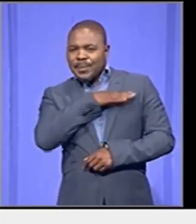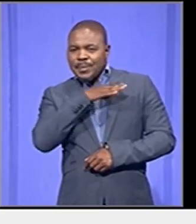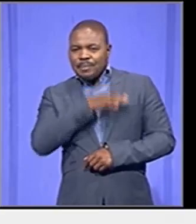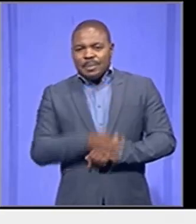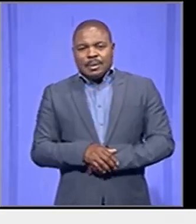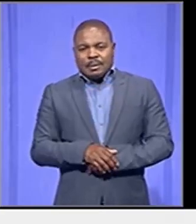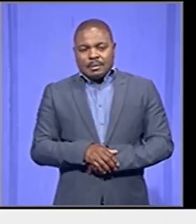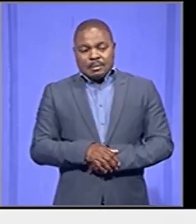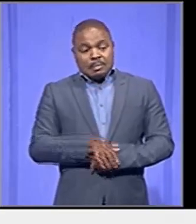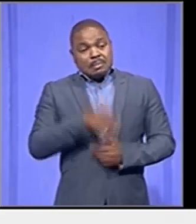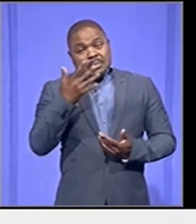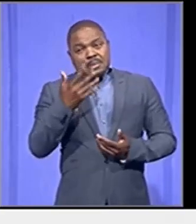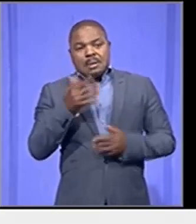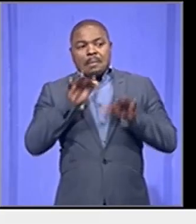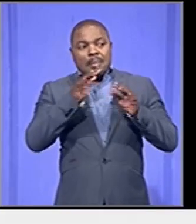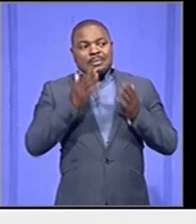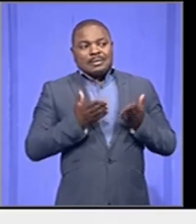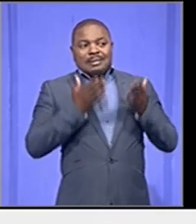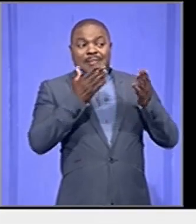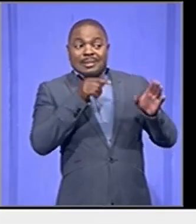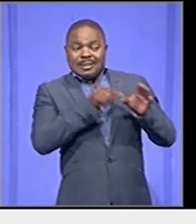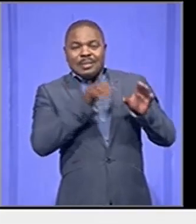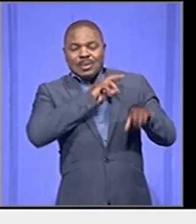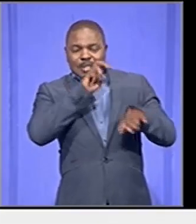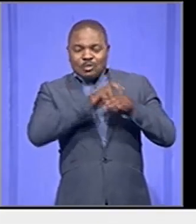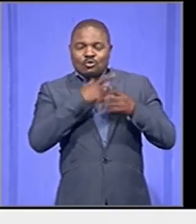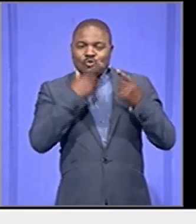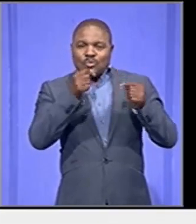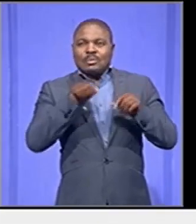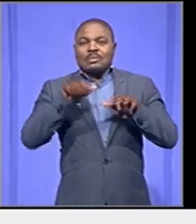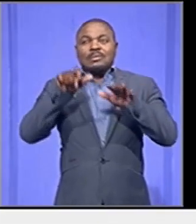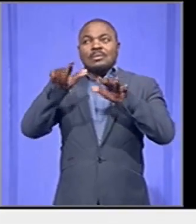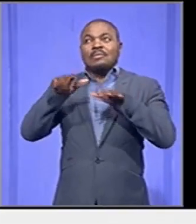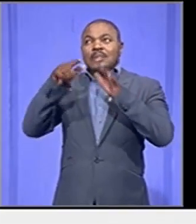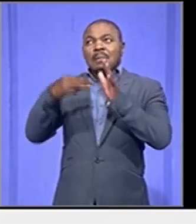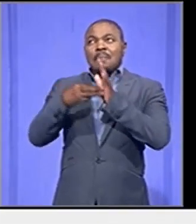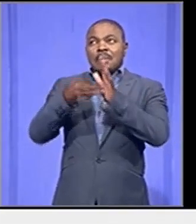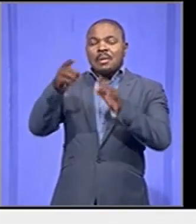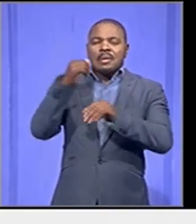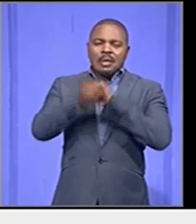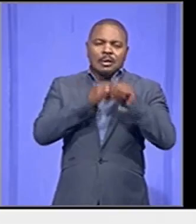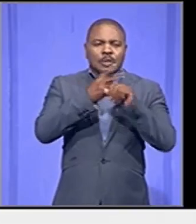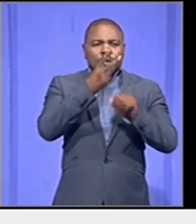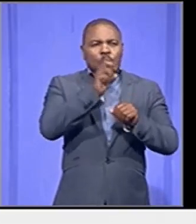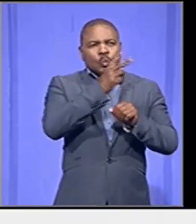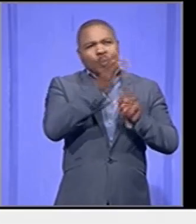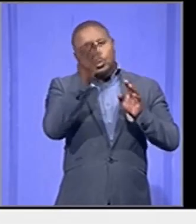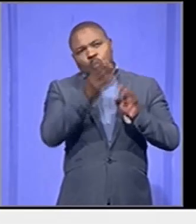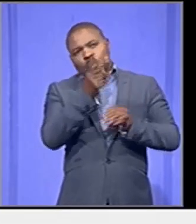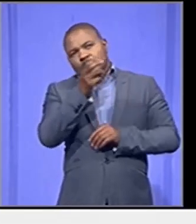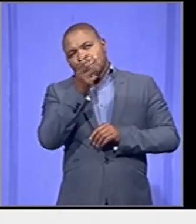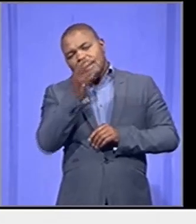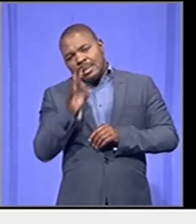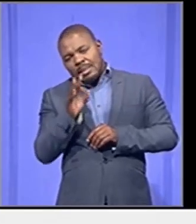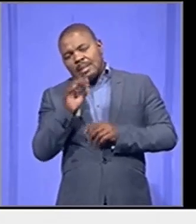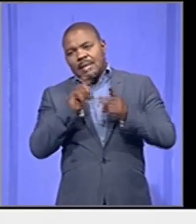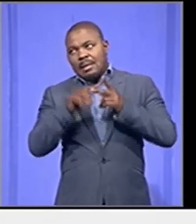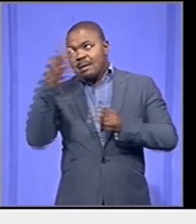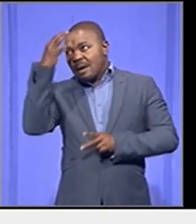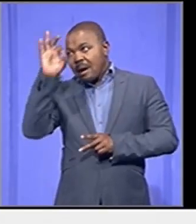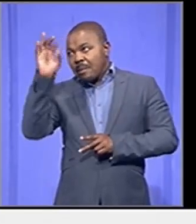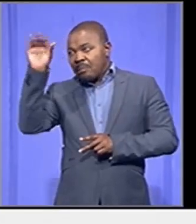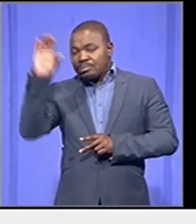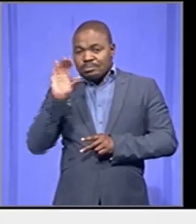unfunded cost of public service mandate, which was 817 million in 2022-2023 financial year, and government